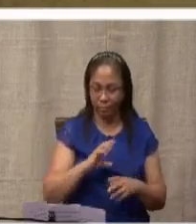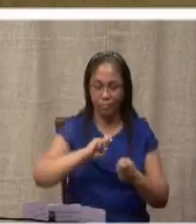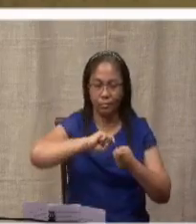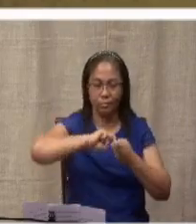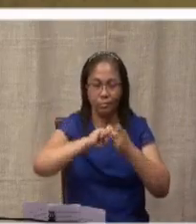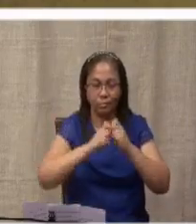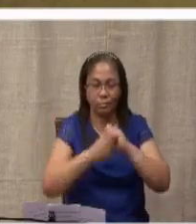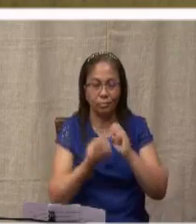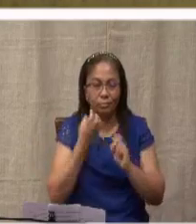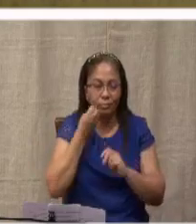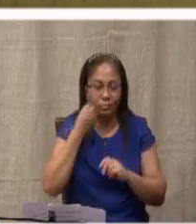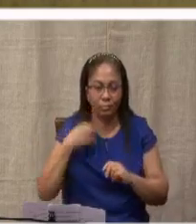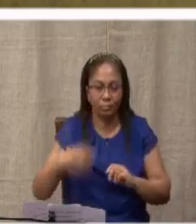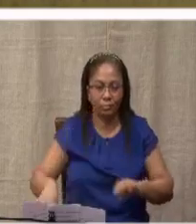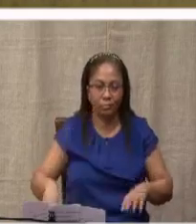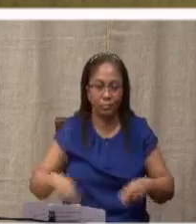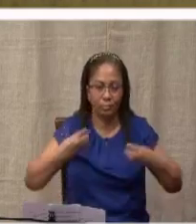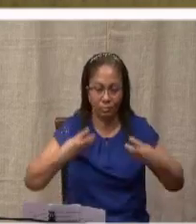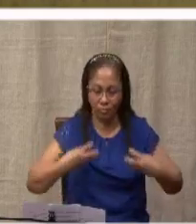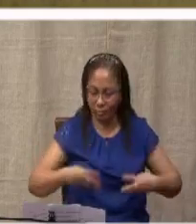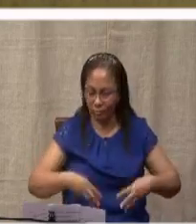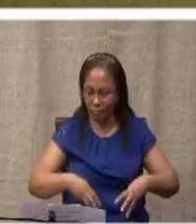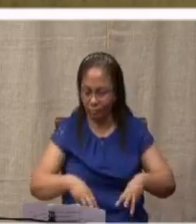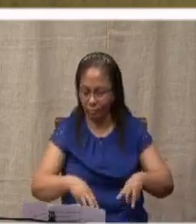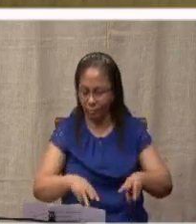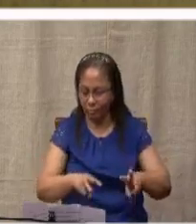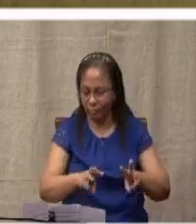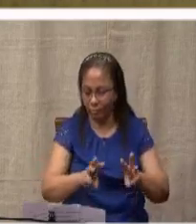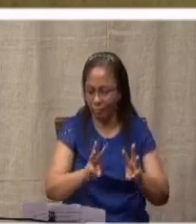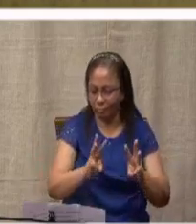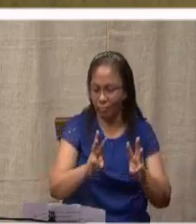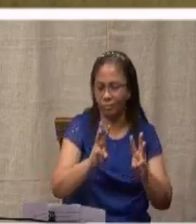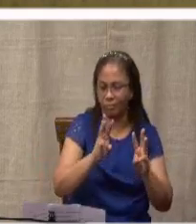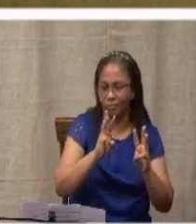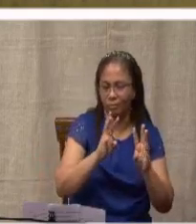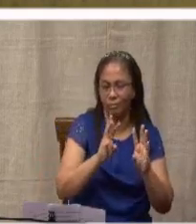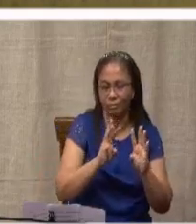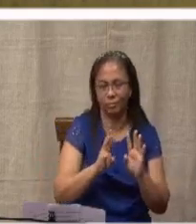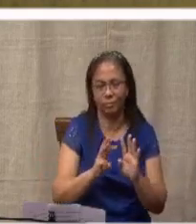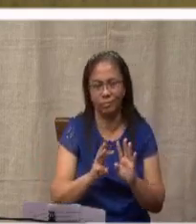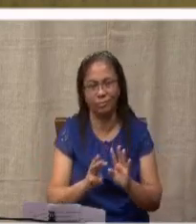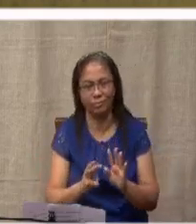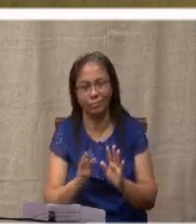turn from their wicked ways